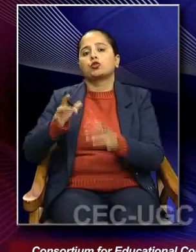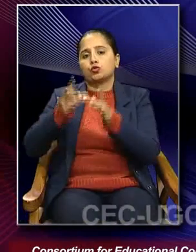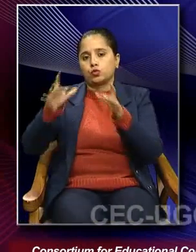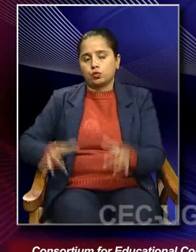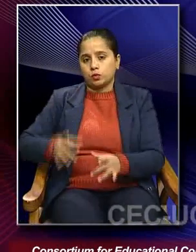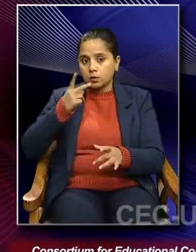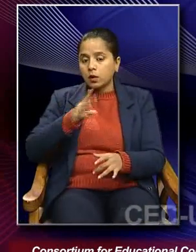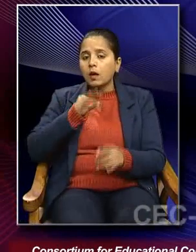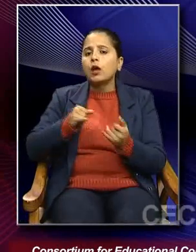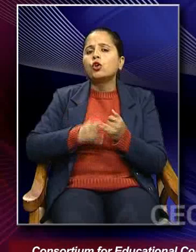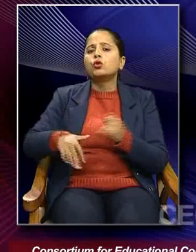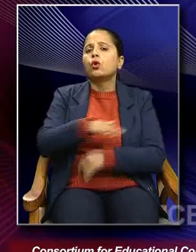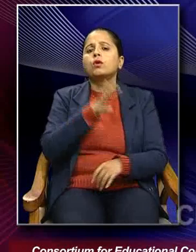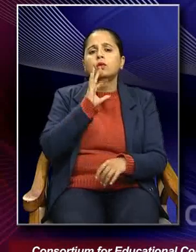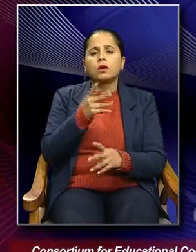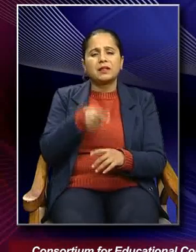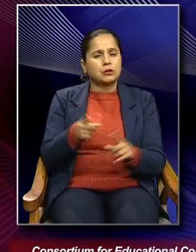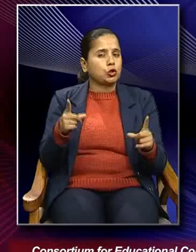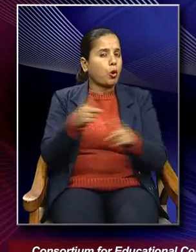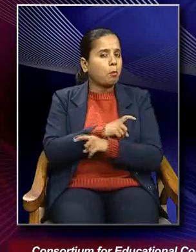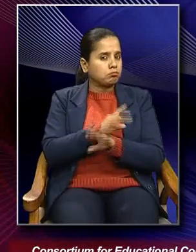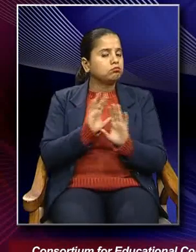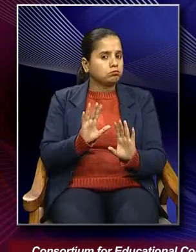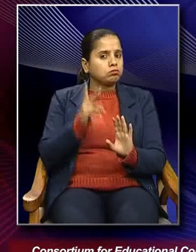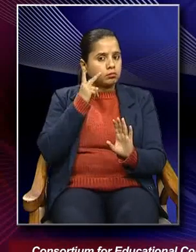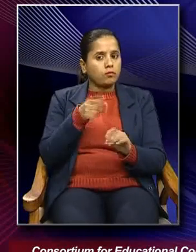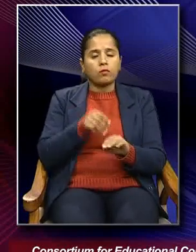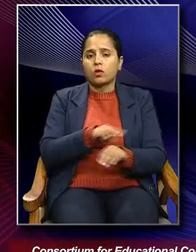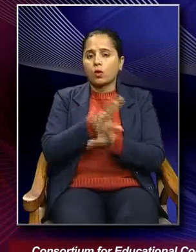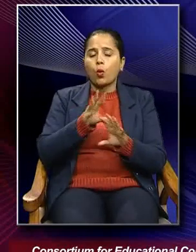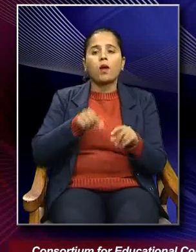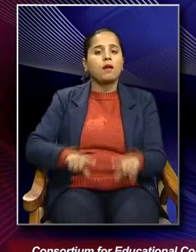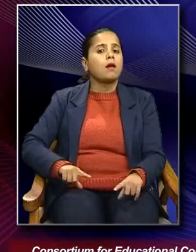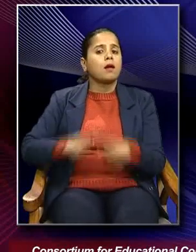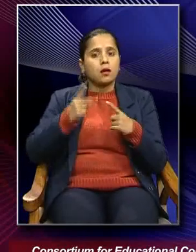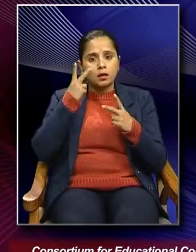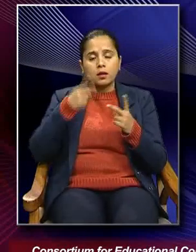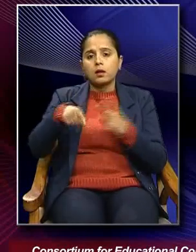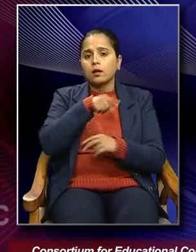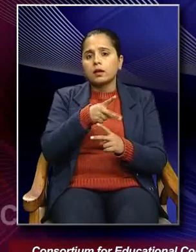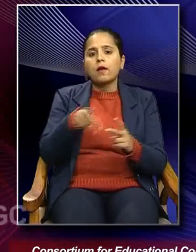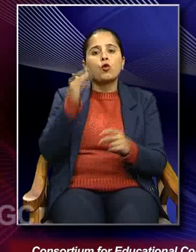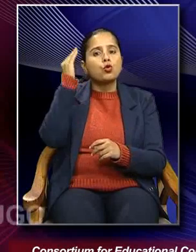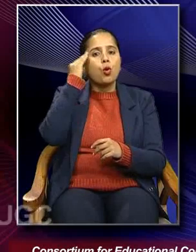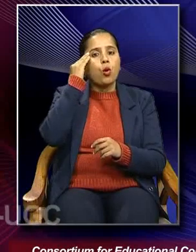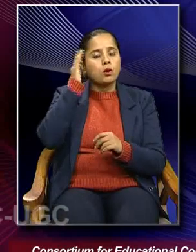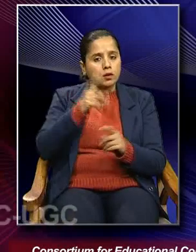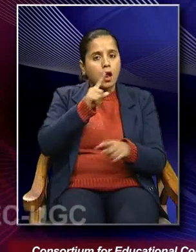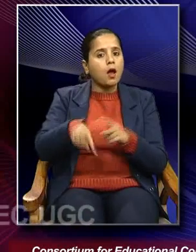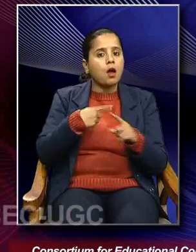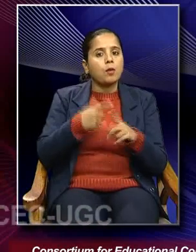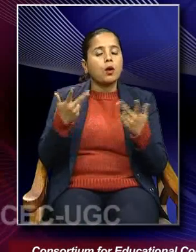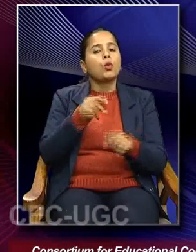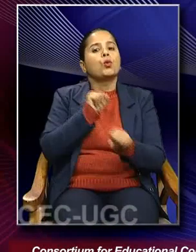social reality is kind of very complex. Our whole lives are governed by the knowledge about the